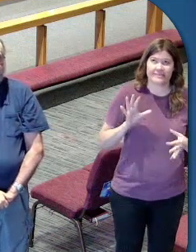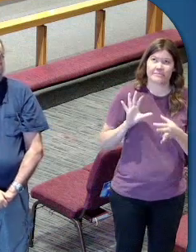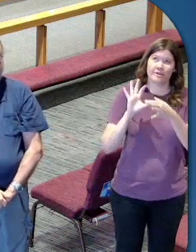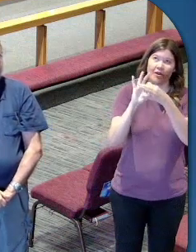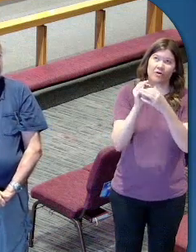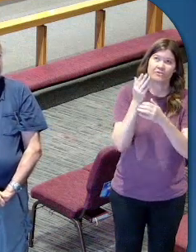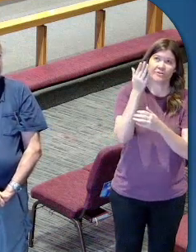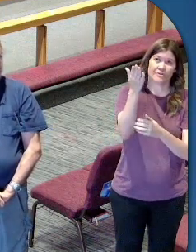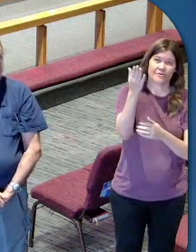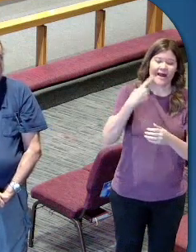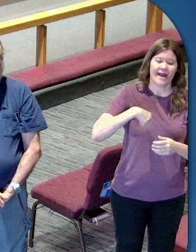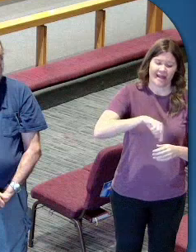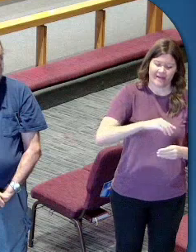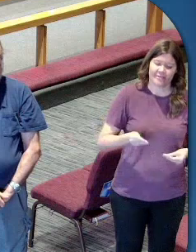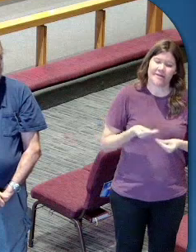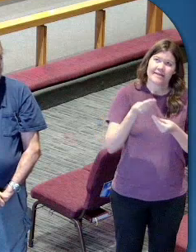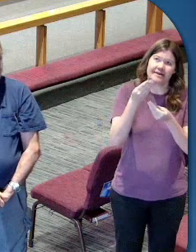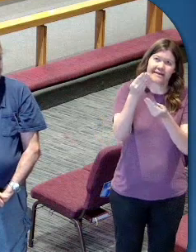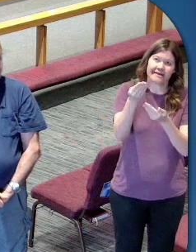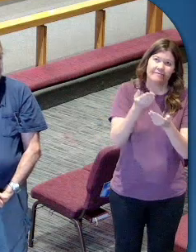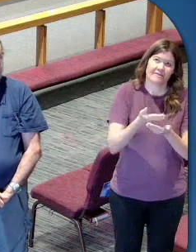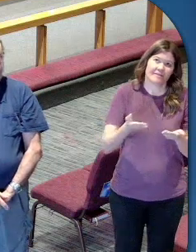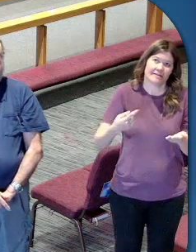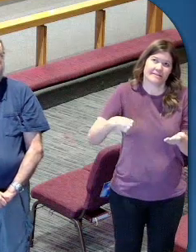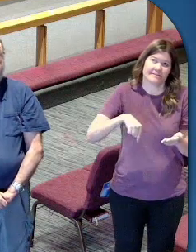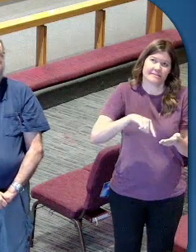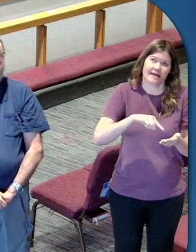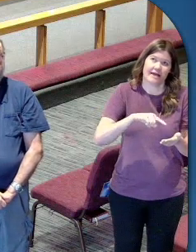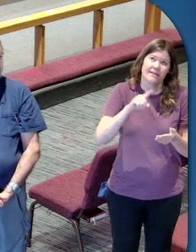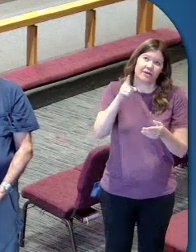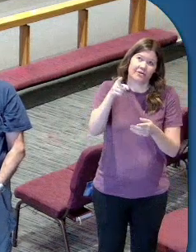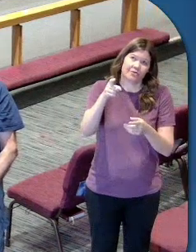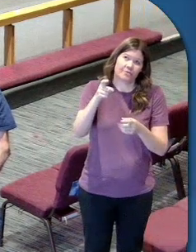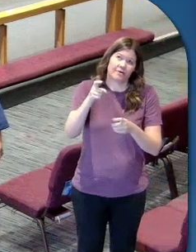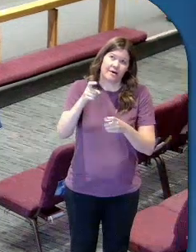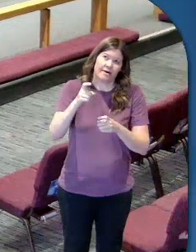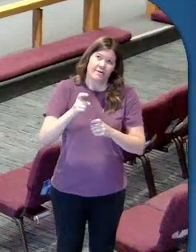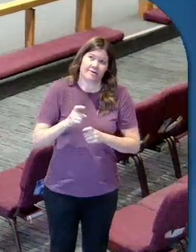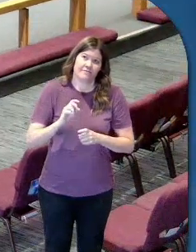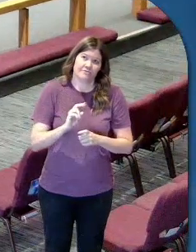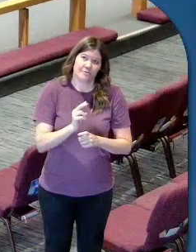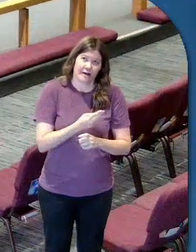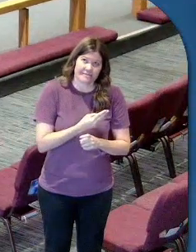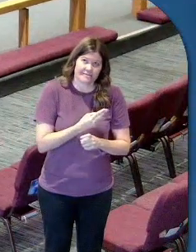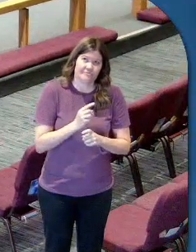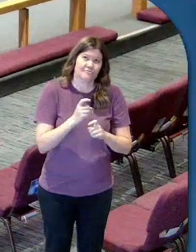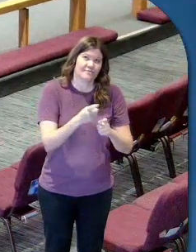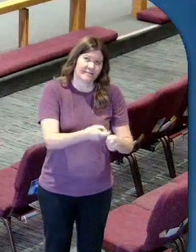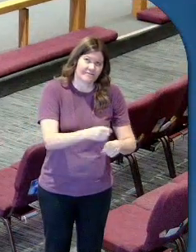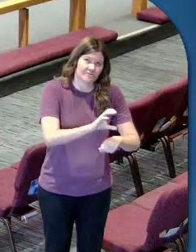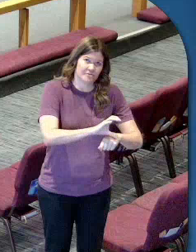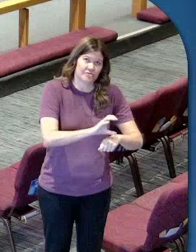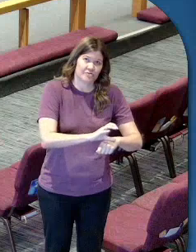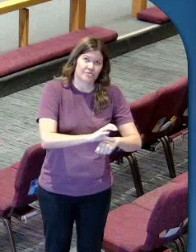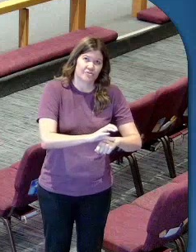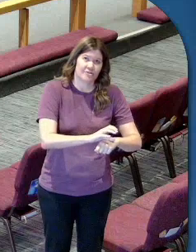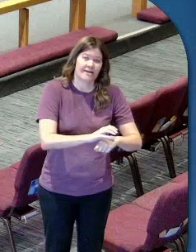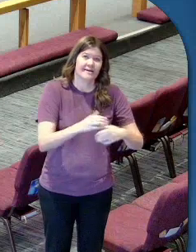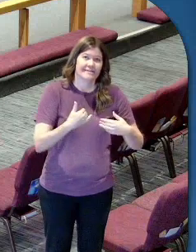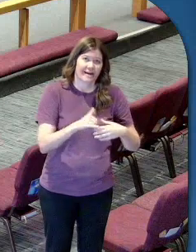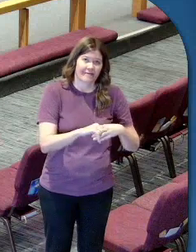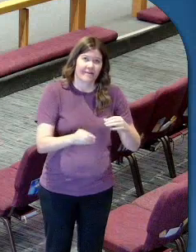give those things which the abundance that you have provided for us to give to your church to help it grow in